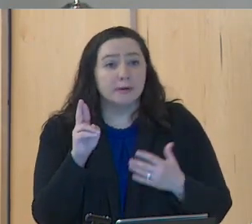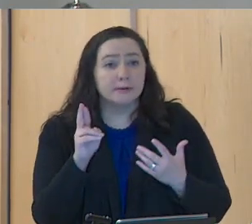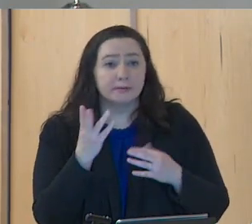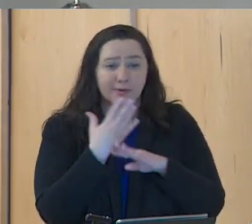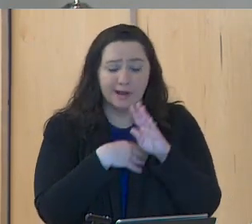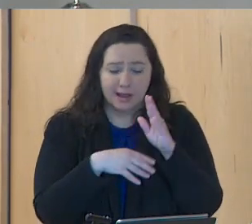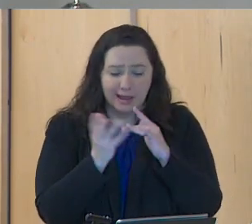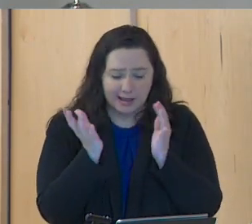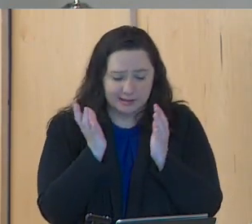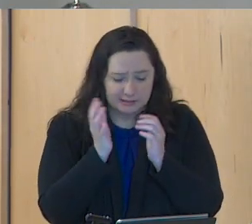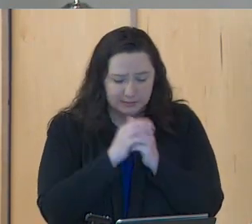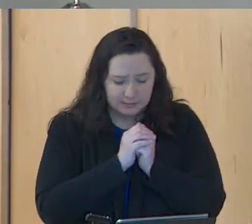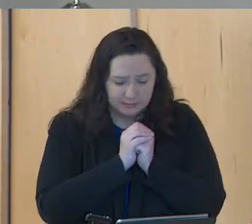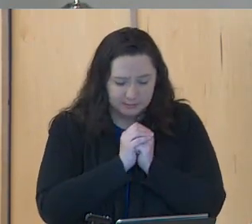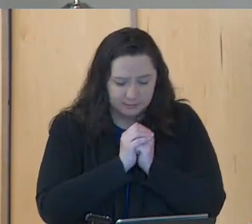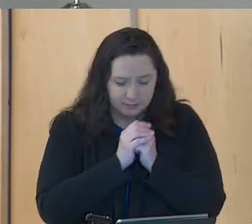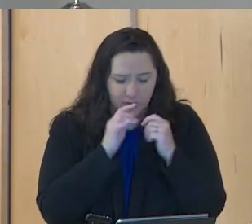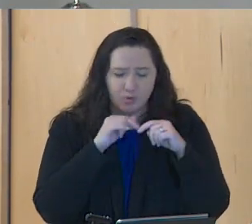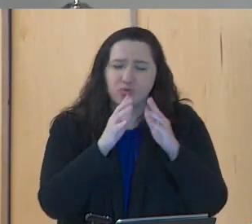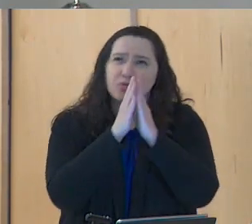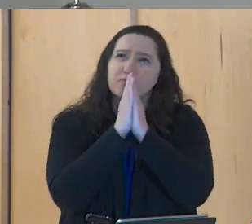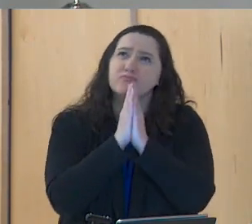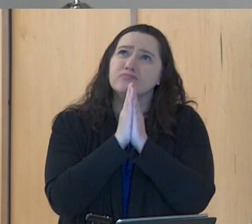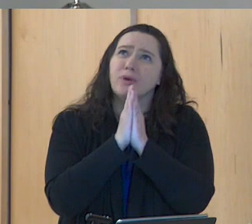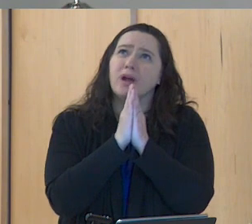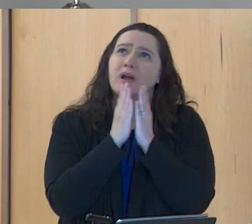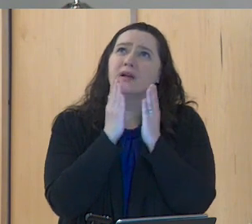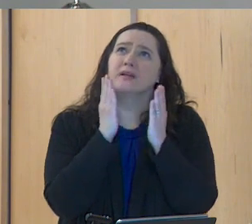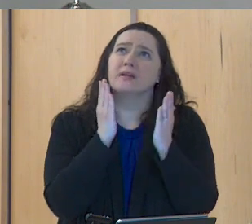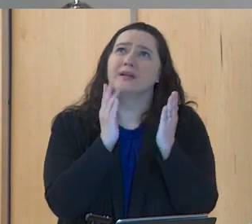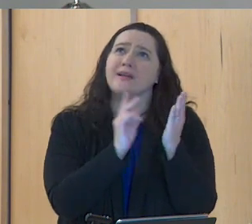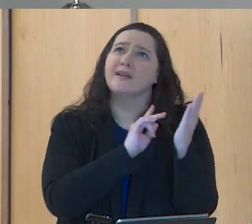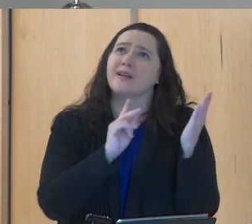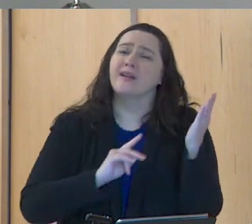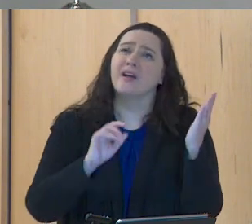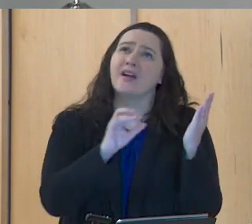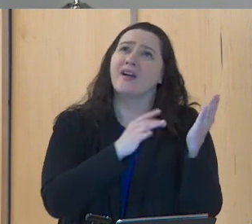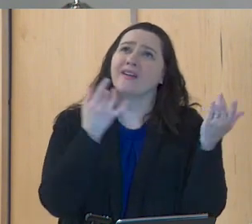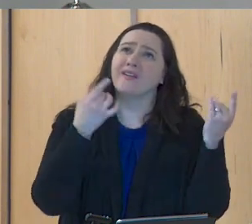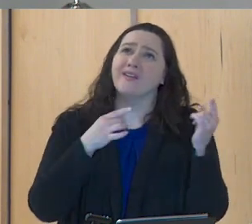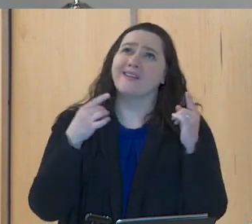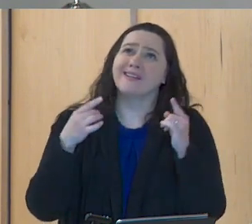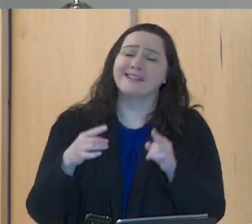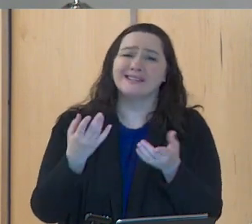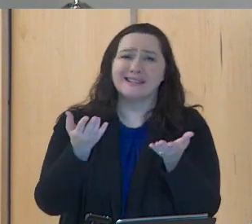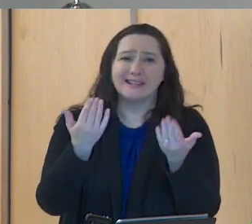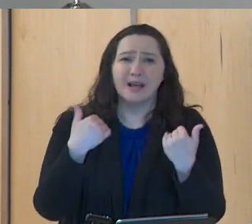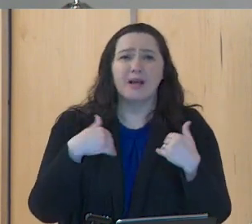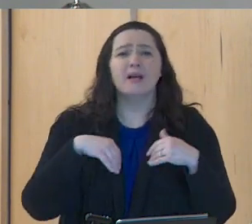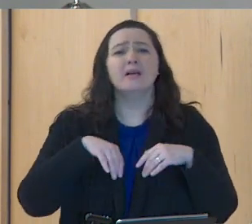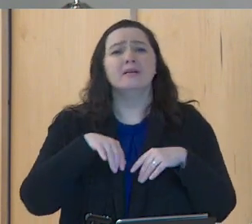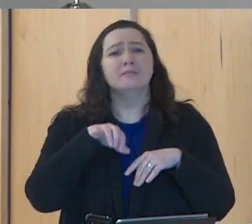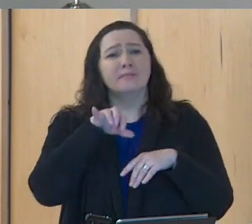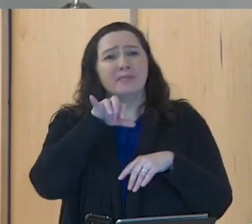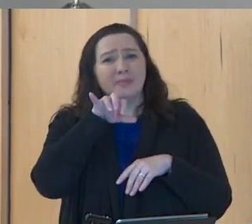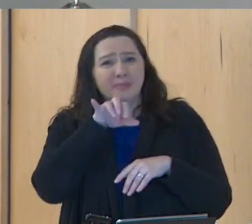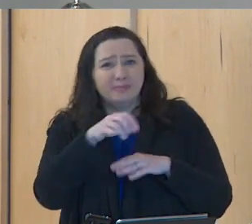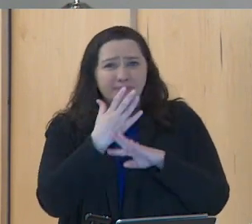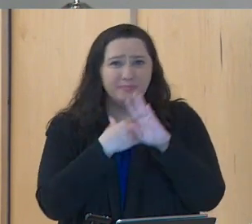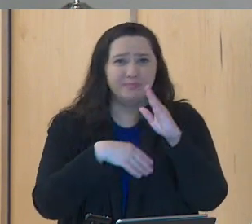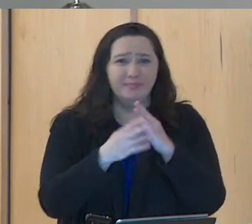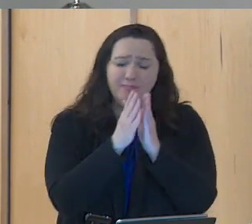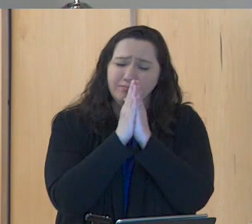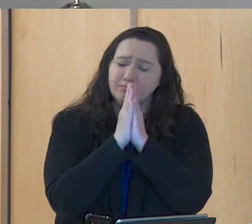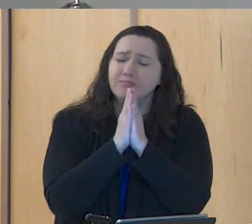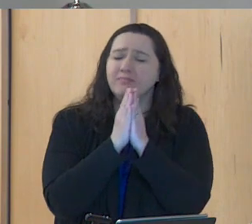our hands in prayer and we pray the Lord's Prayer, Your Kingdom Come, those praying hands are generously asking